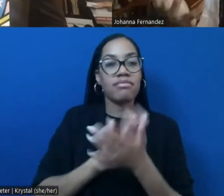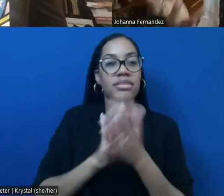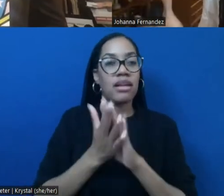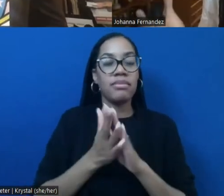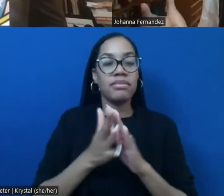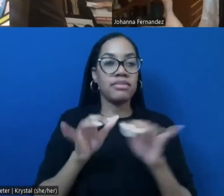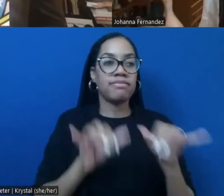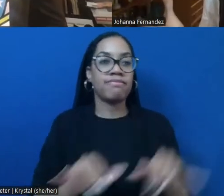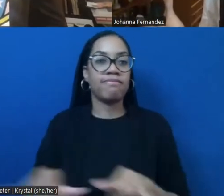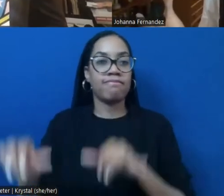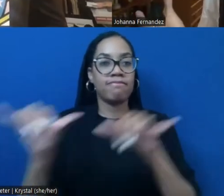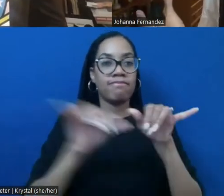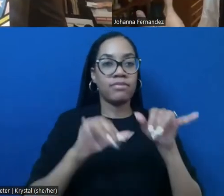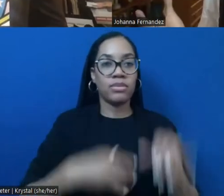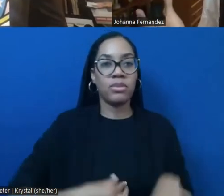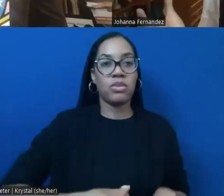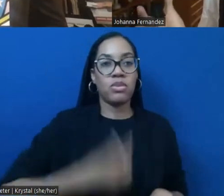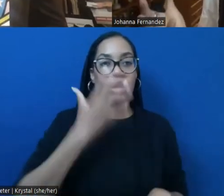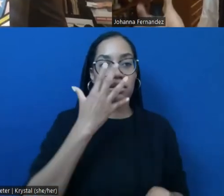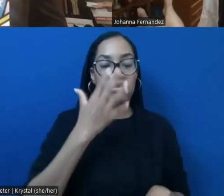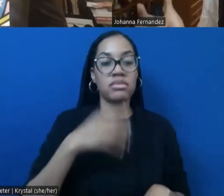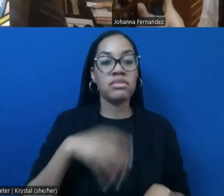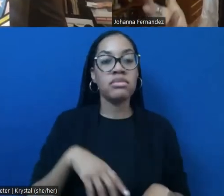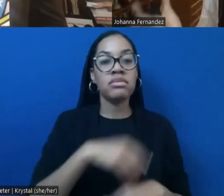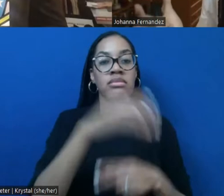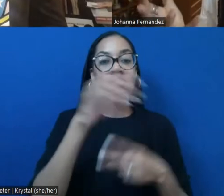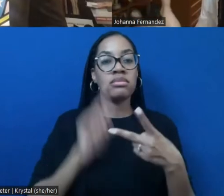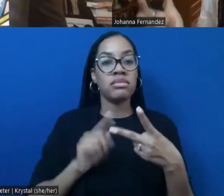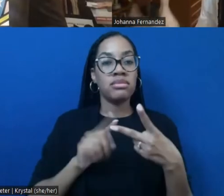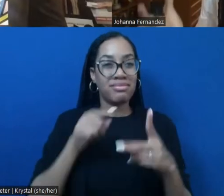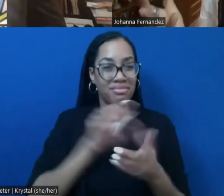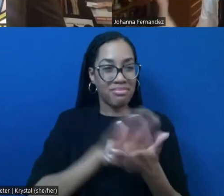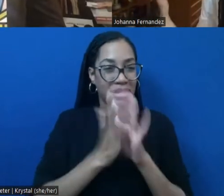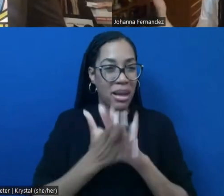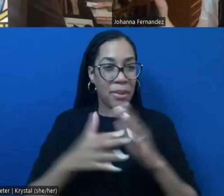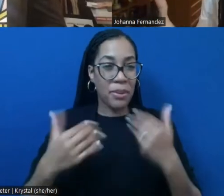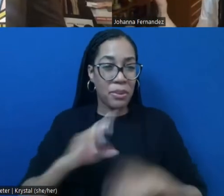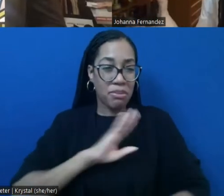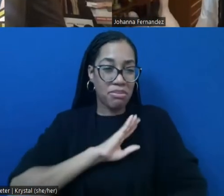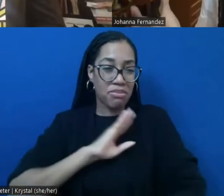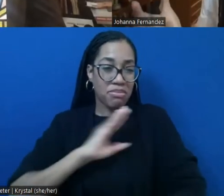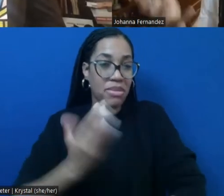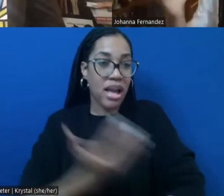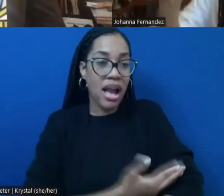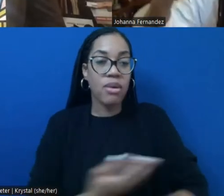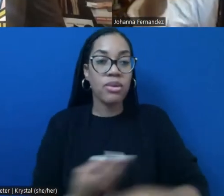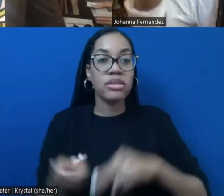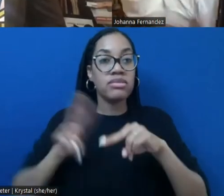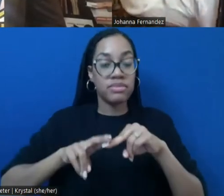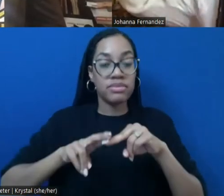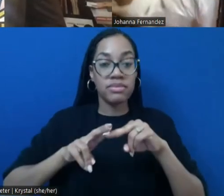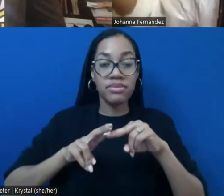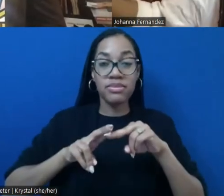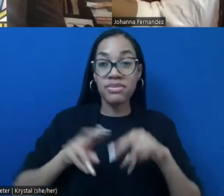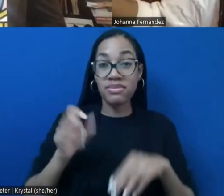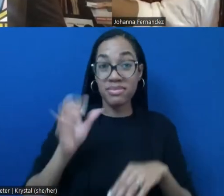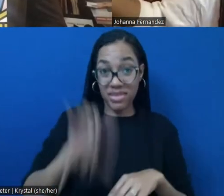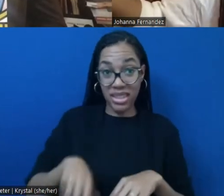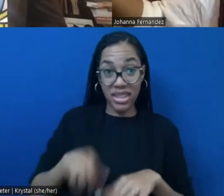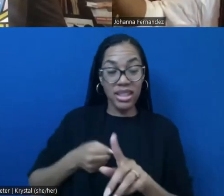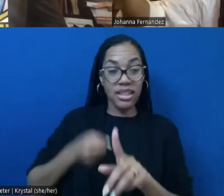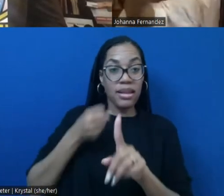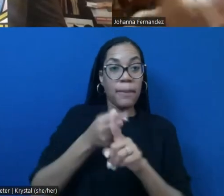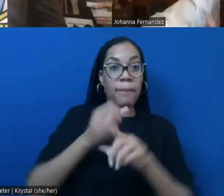a superpower. And that's going to have an impact, not just on what's going on